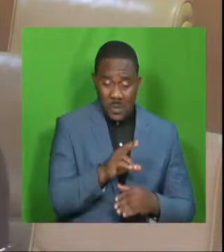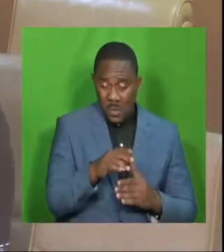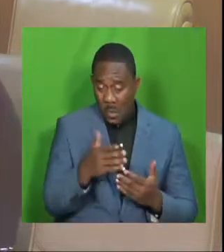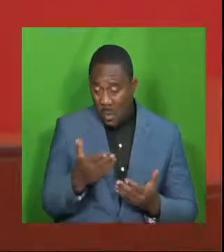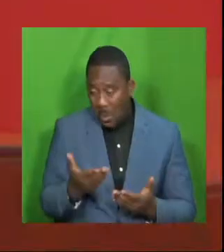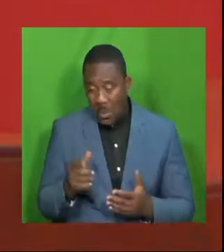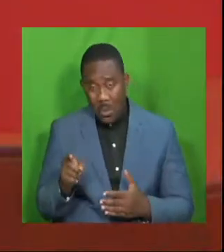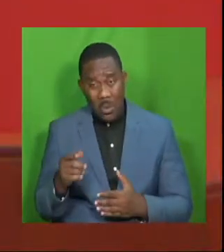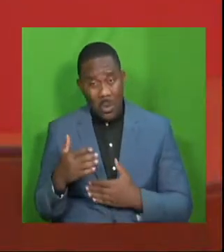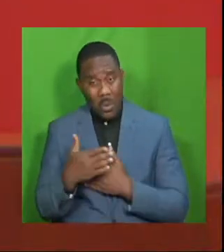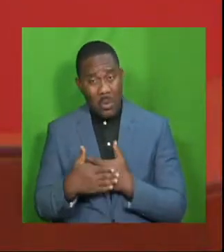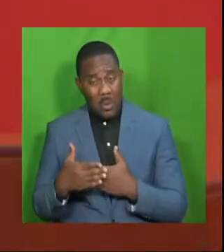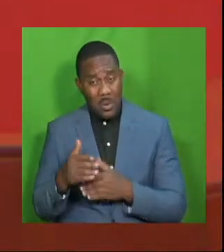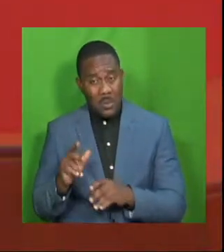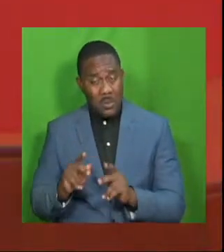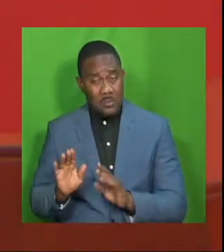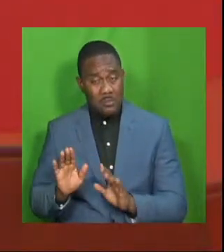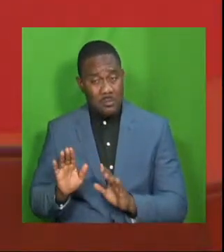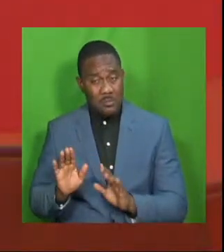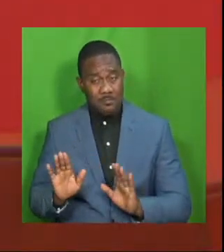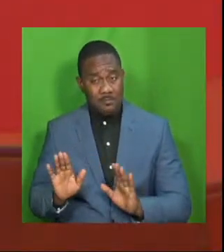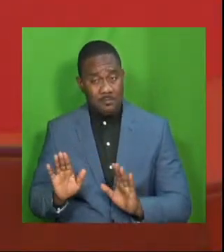Yes, Honorable Minister.